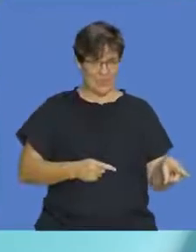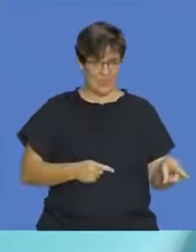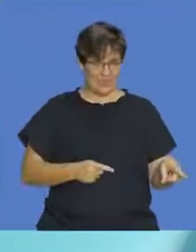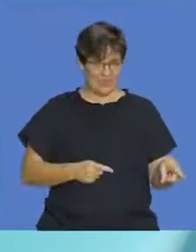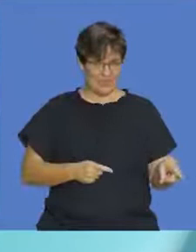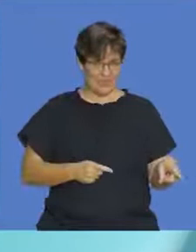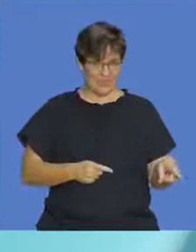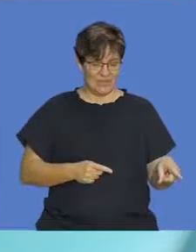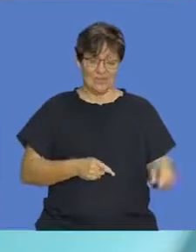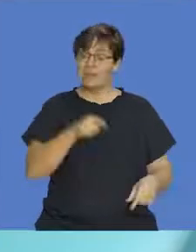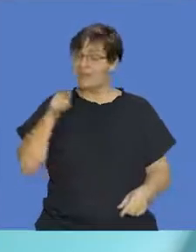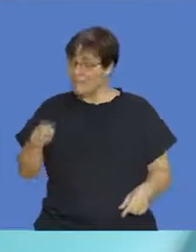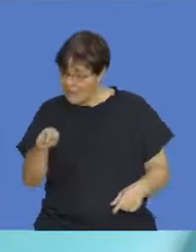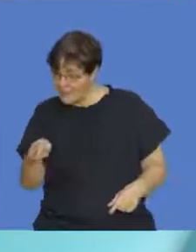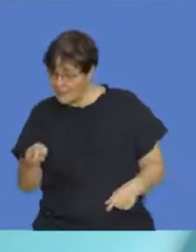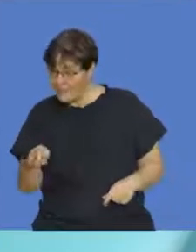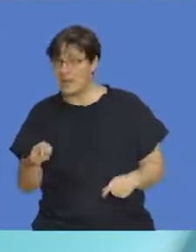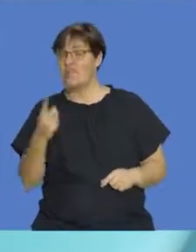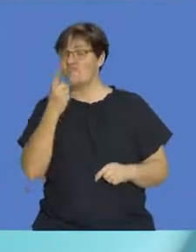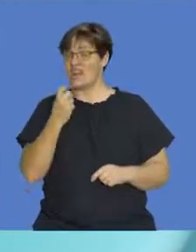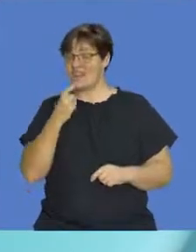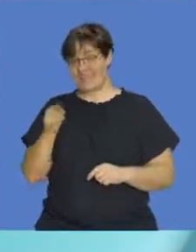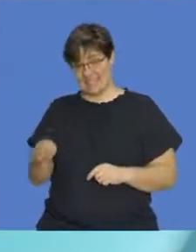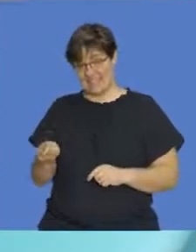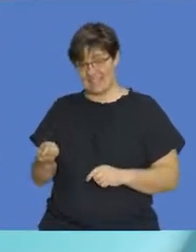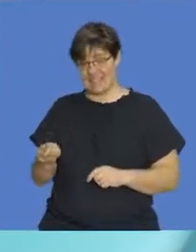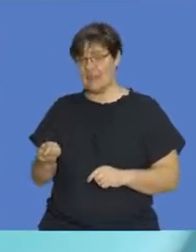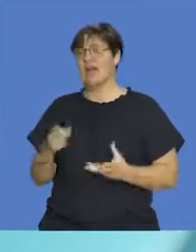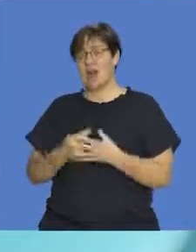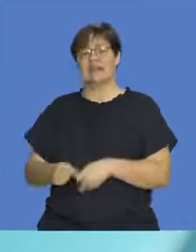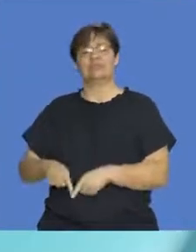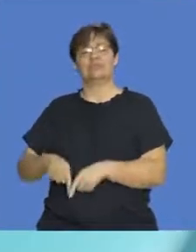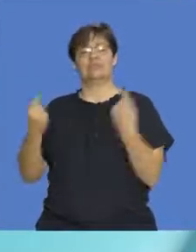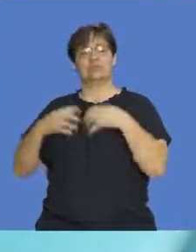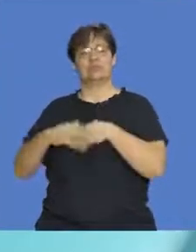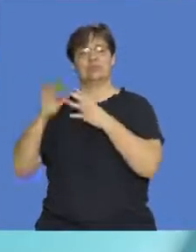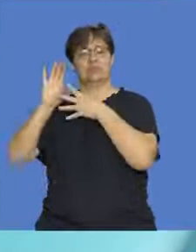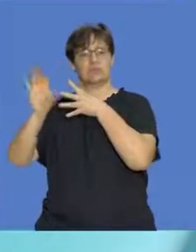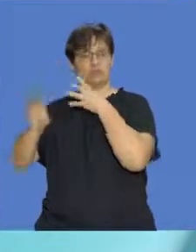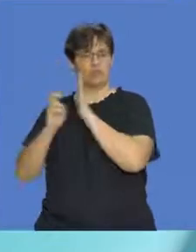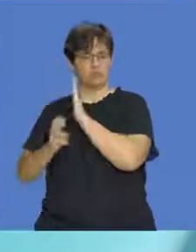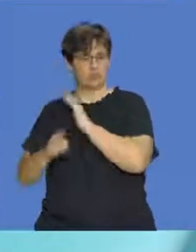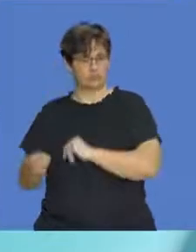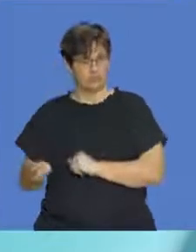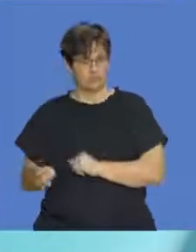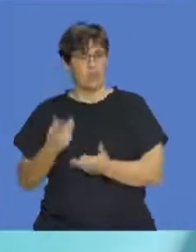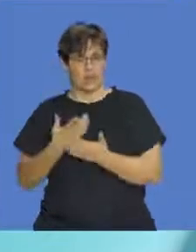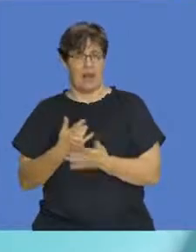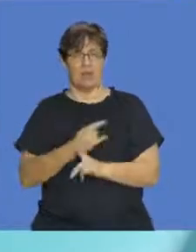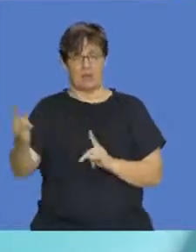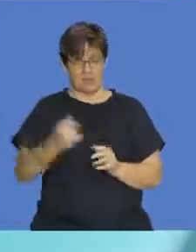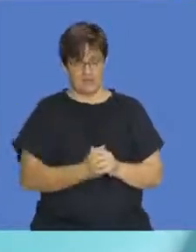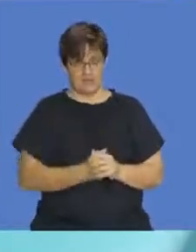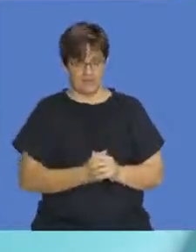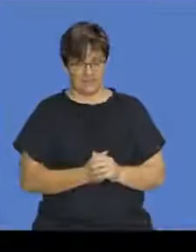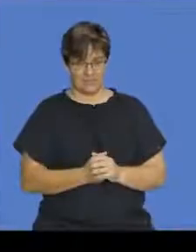X. Dice Z, the red dice, now has a different set of criteria that make you a winner. Have a